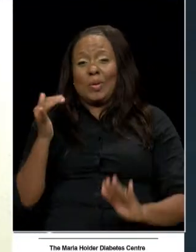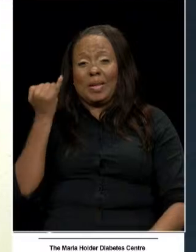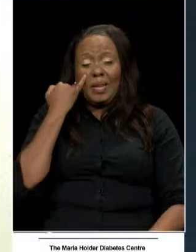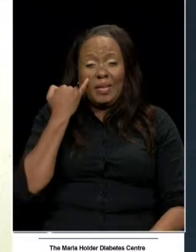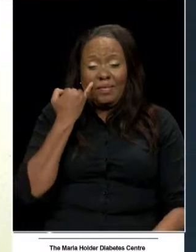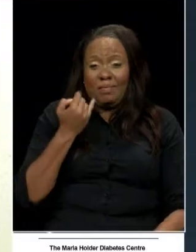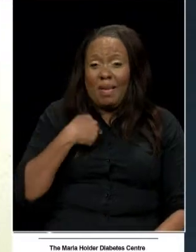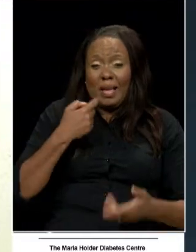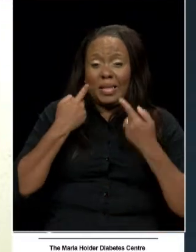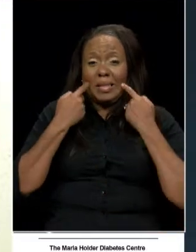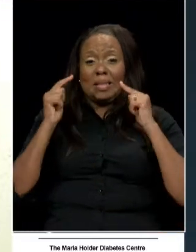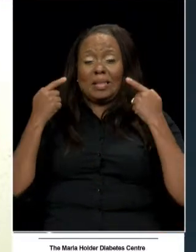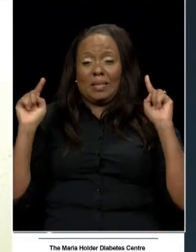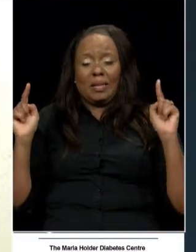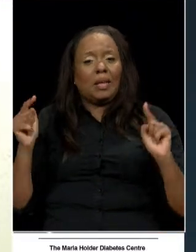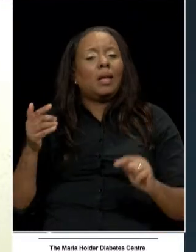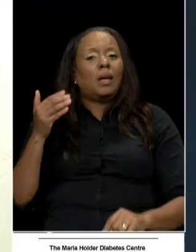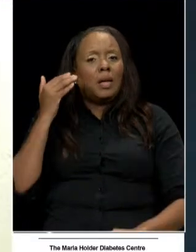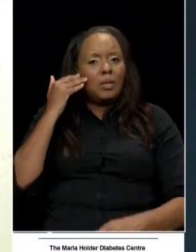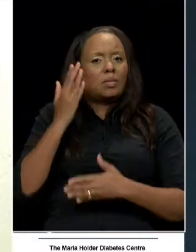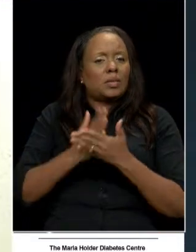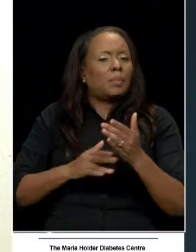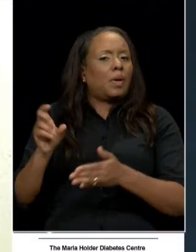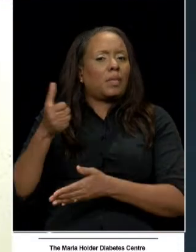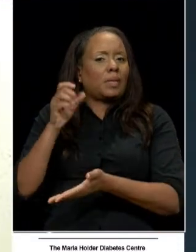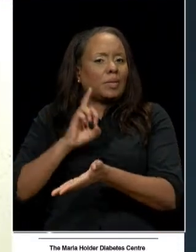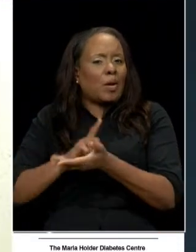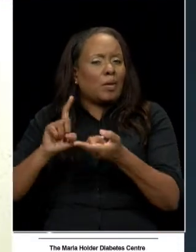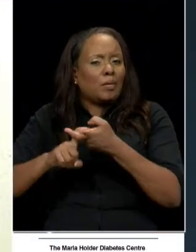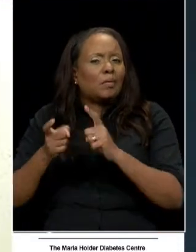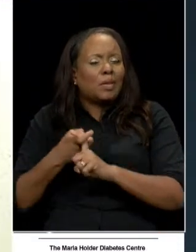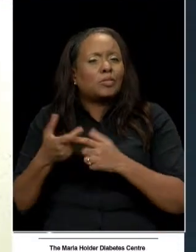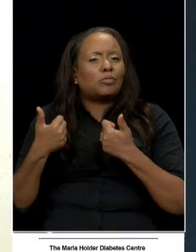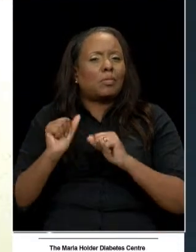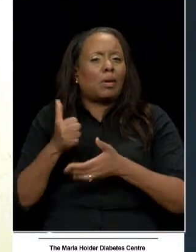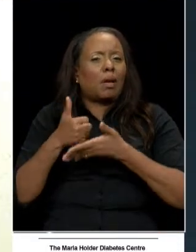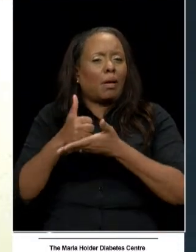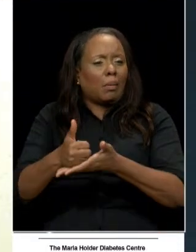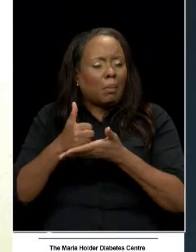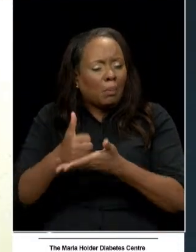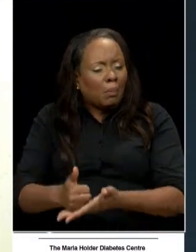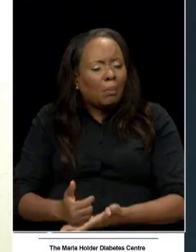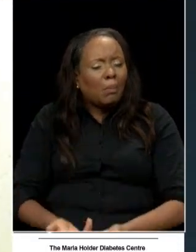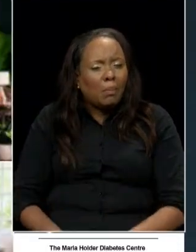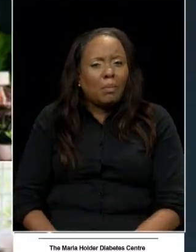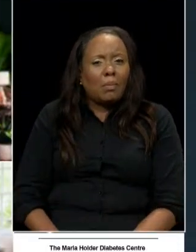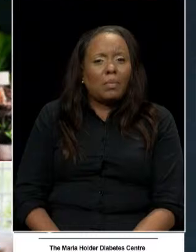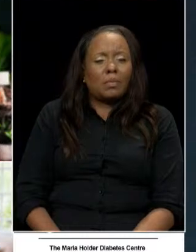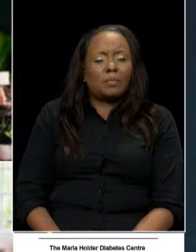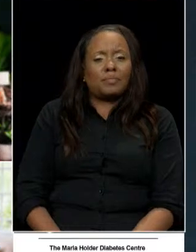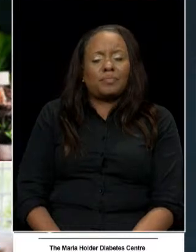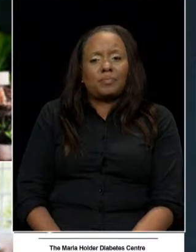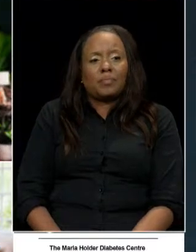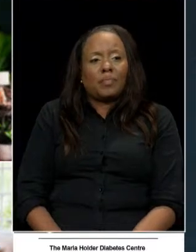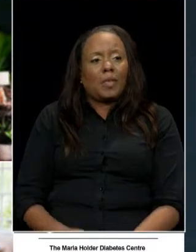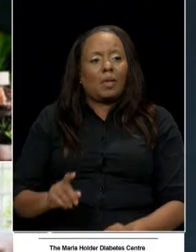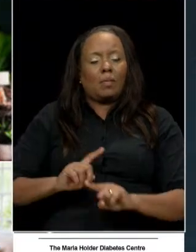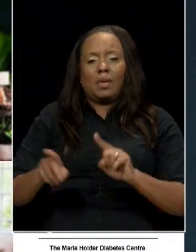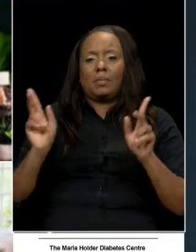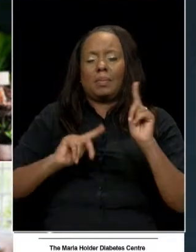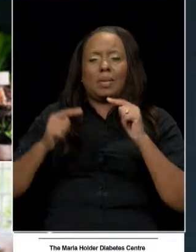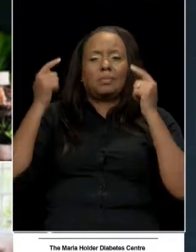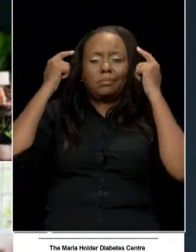tried from the Department of Surgery and surgeons in general. But it is one of those perceptions